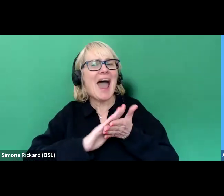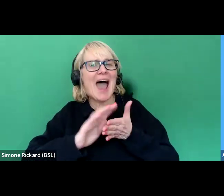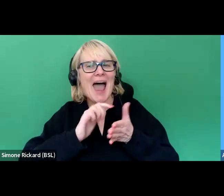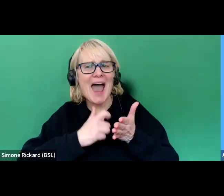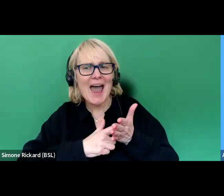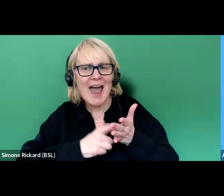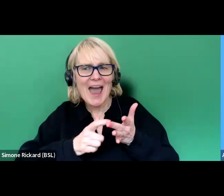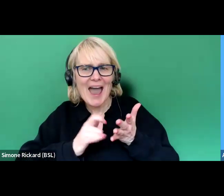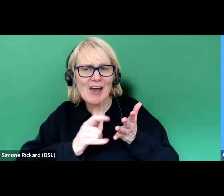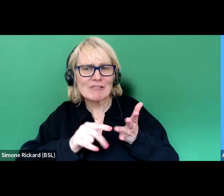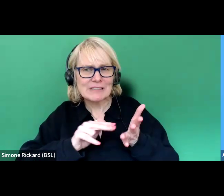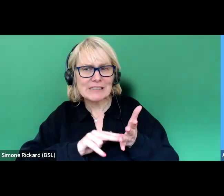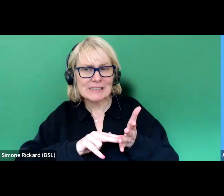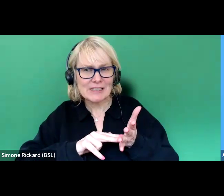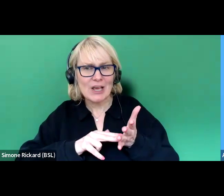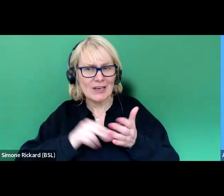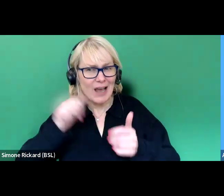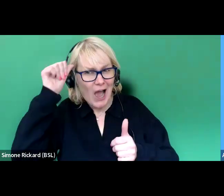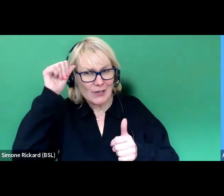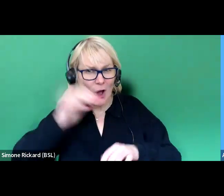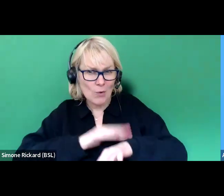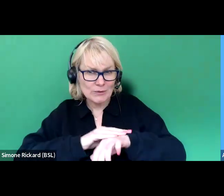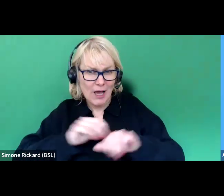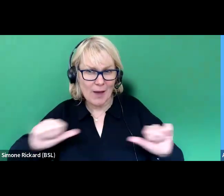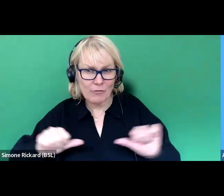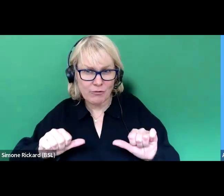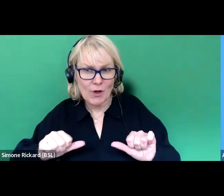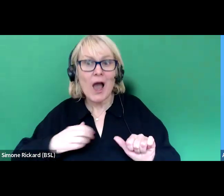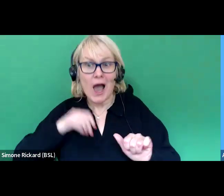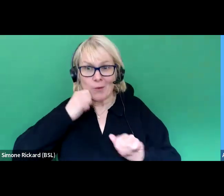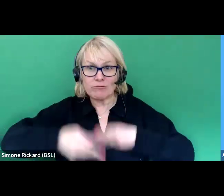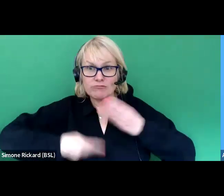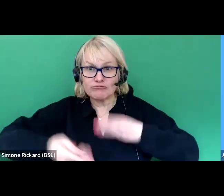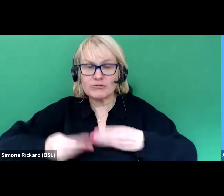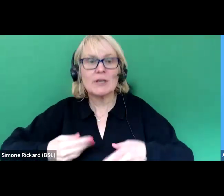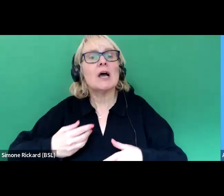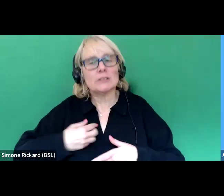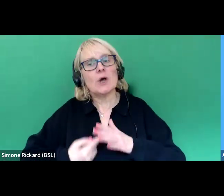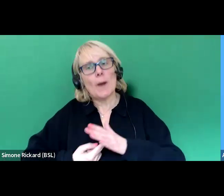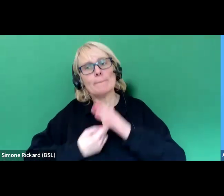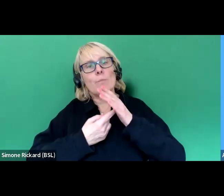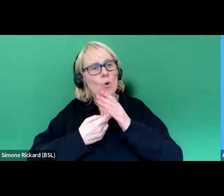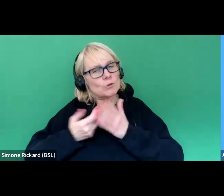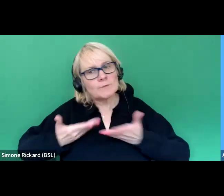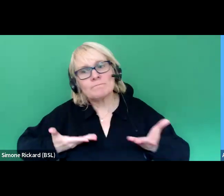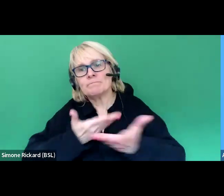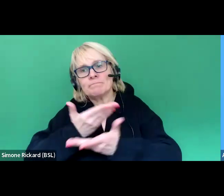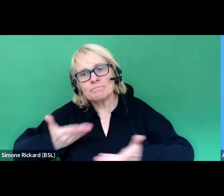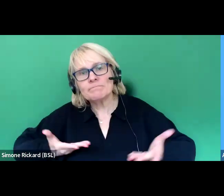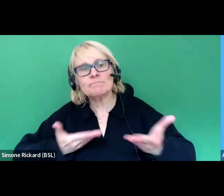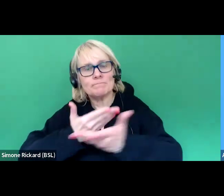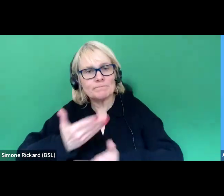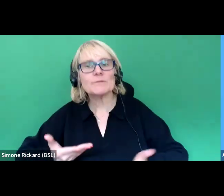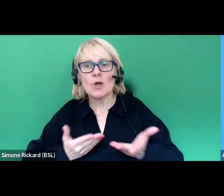very speedy. I know we're short on time. So yes, it really is an important conversation to when